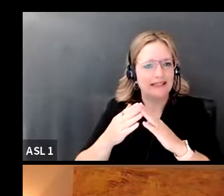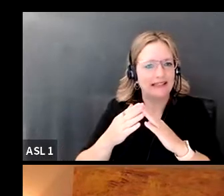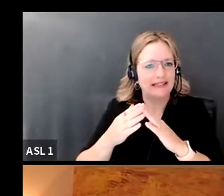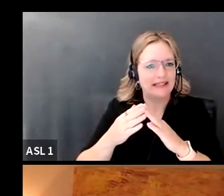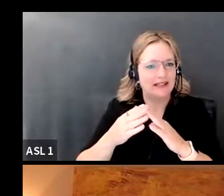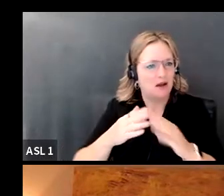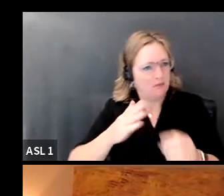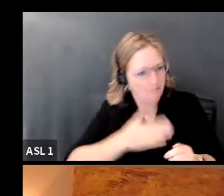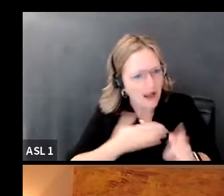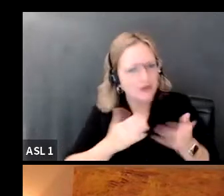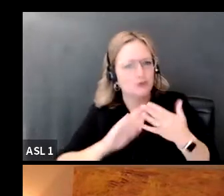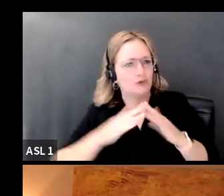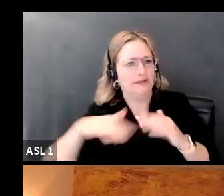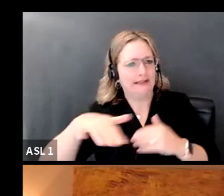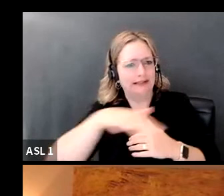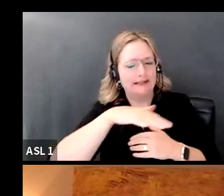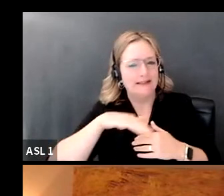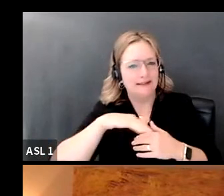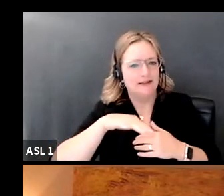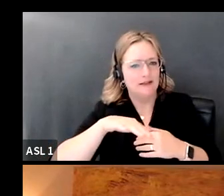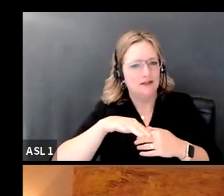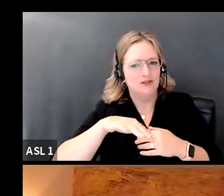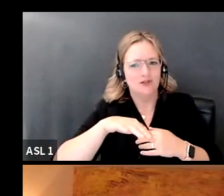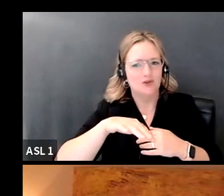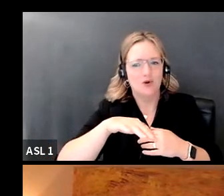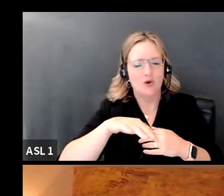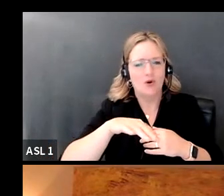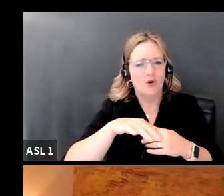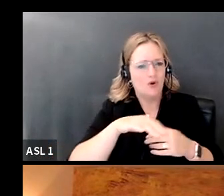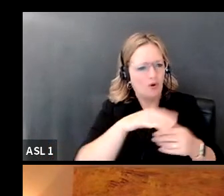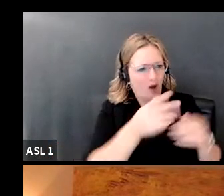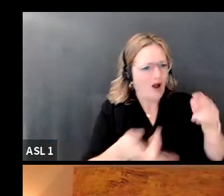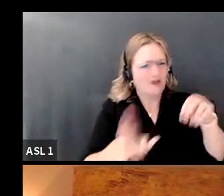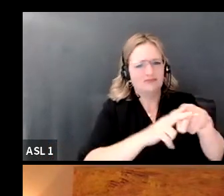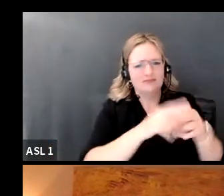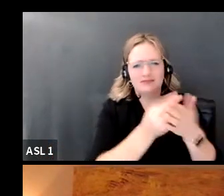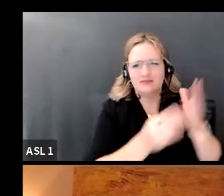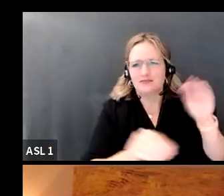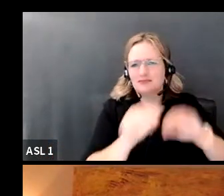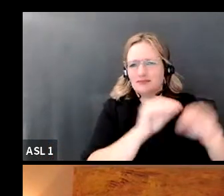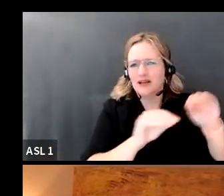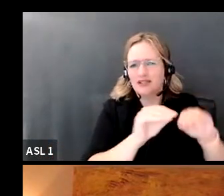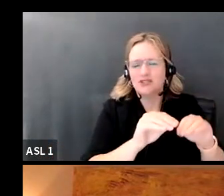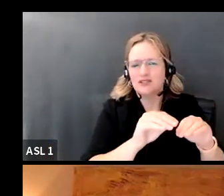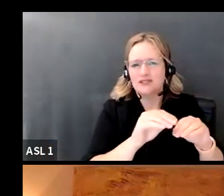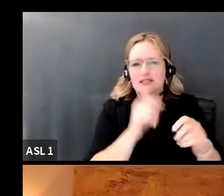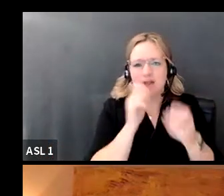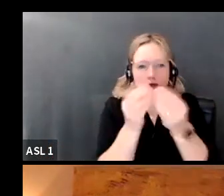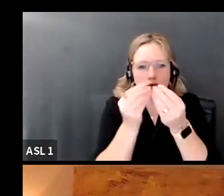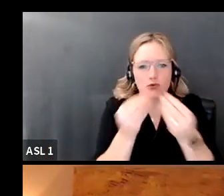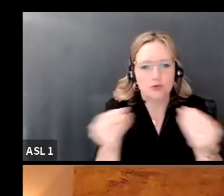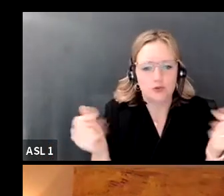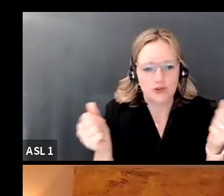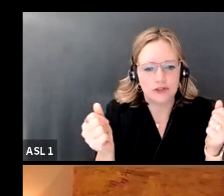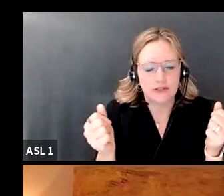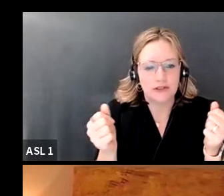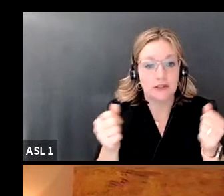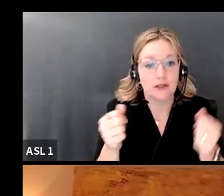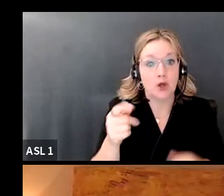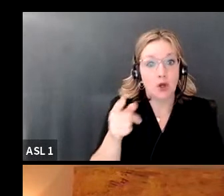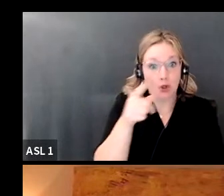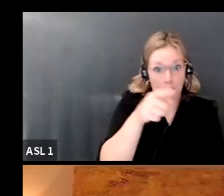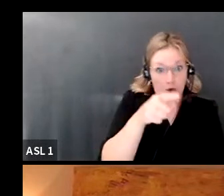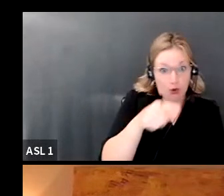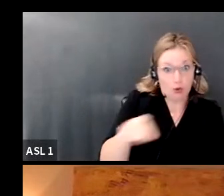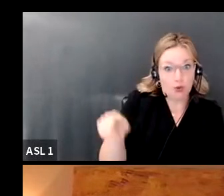solution right so um not only you guys have neglected all of my community especially